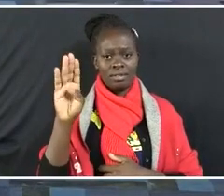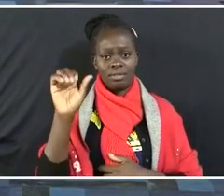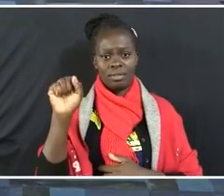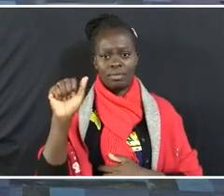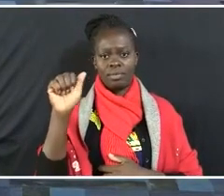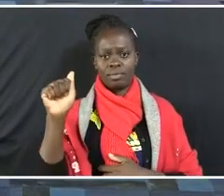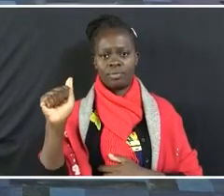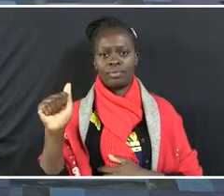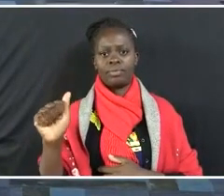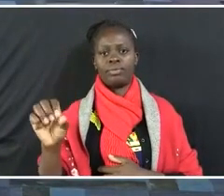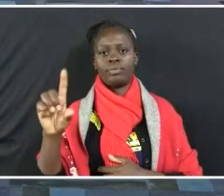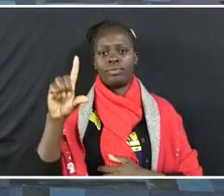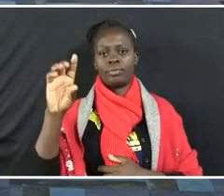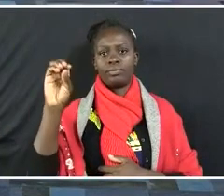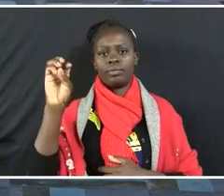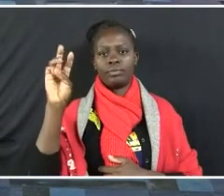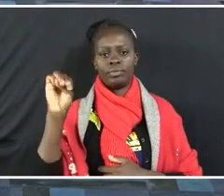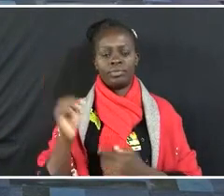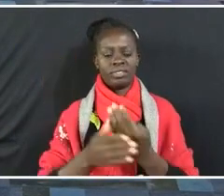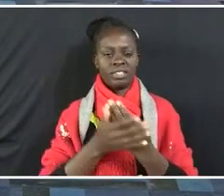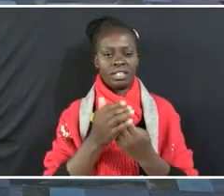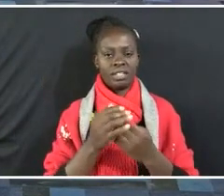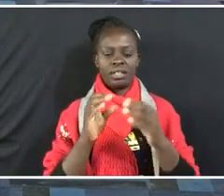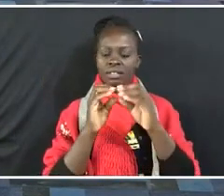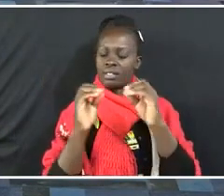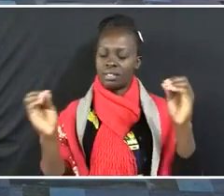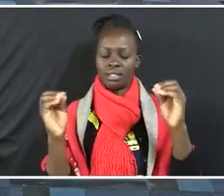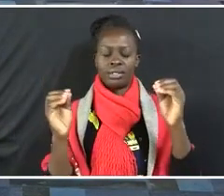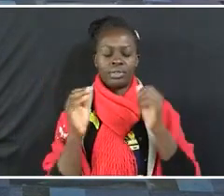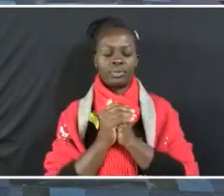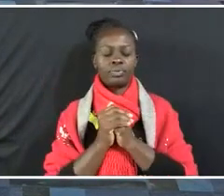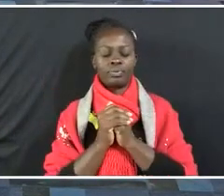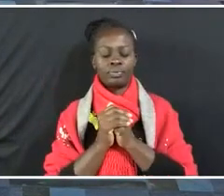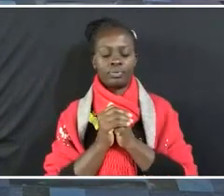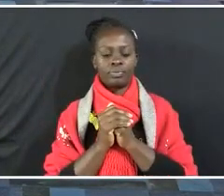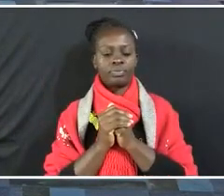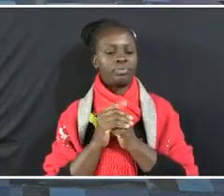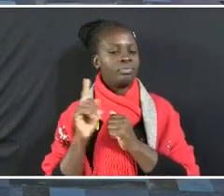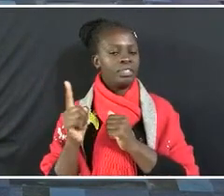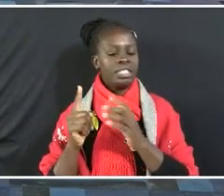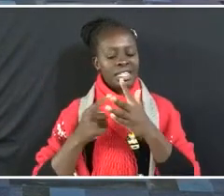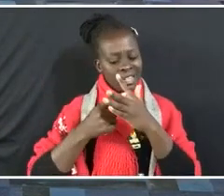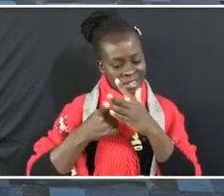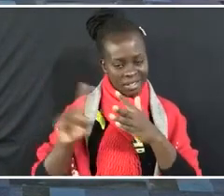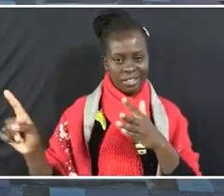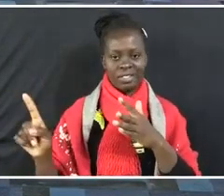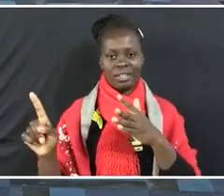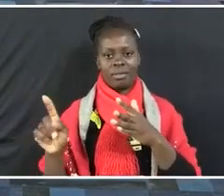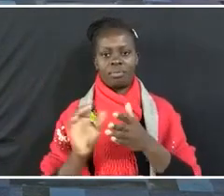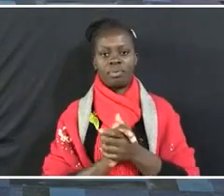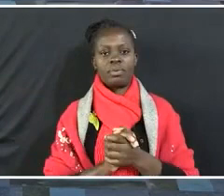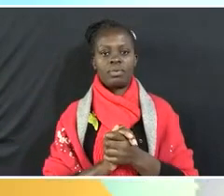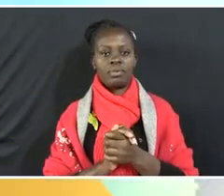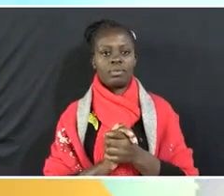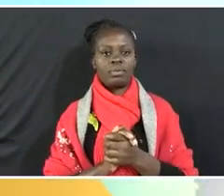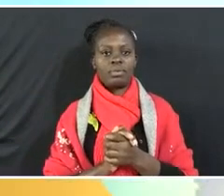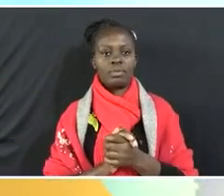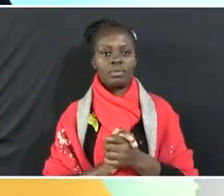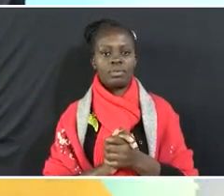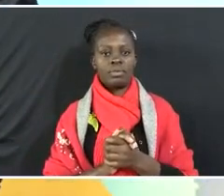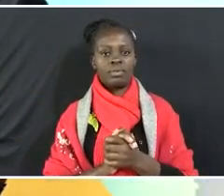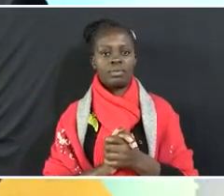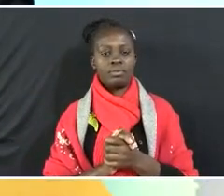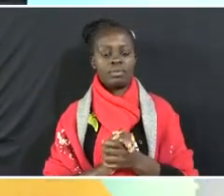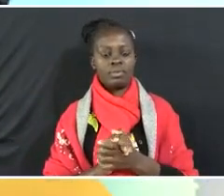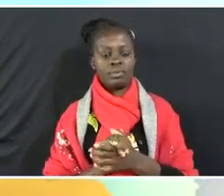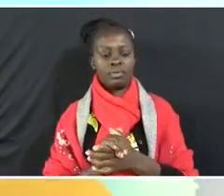Did Absalom love the father? Well, Absalom ran away. And the Bible says in the book of 2 Samuel chapter